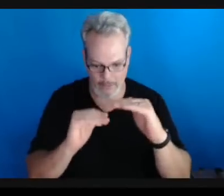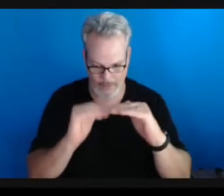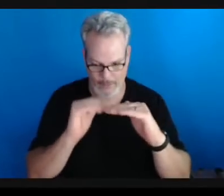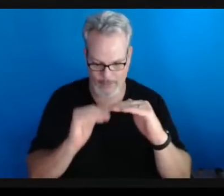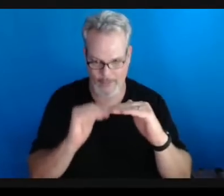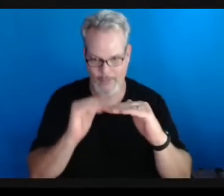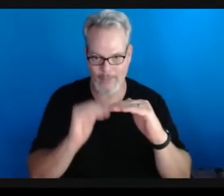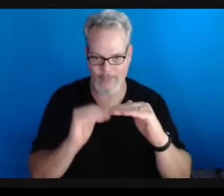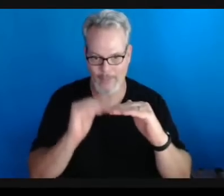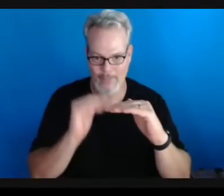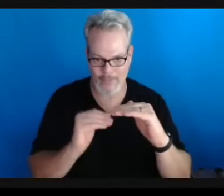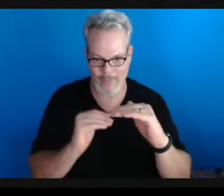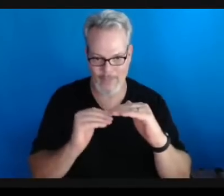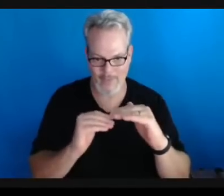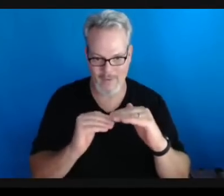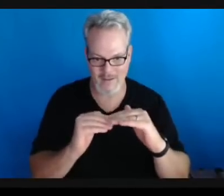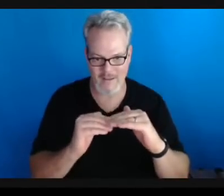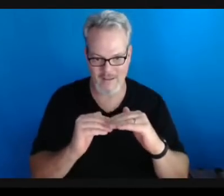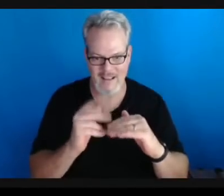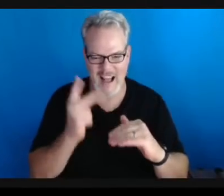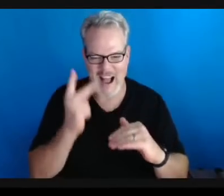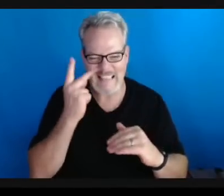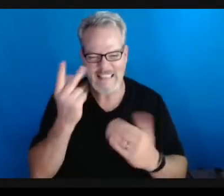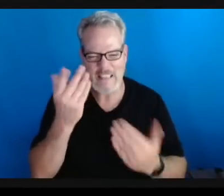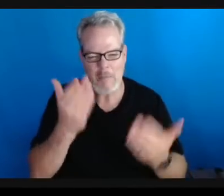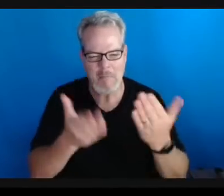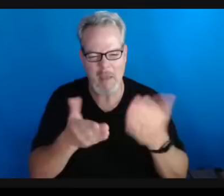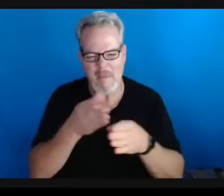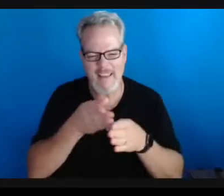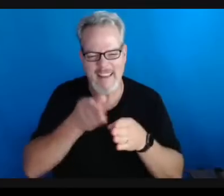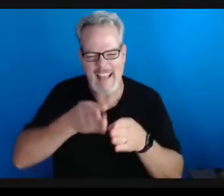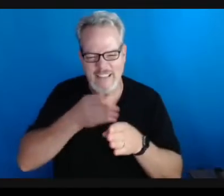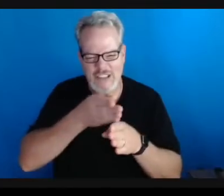see it here. I see maybe an edge right there.